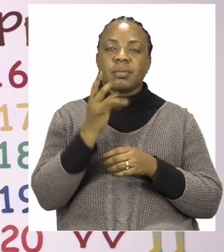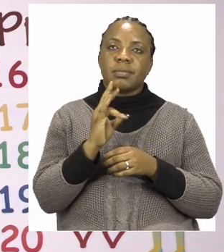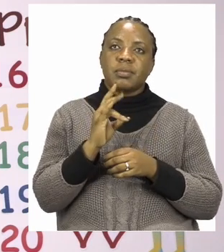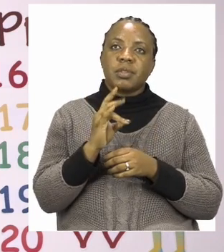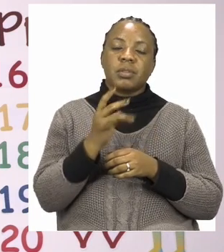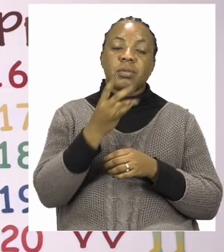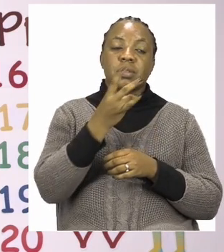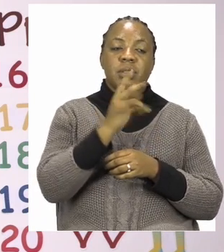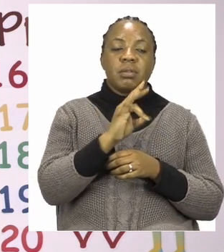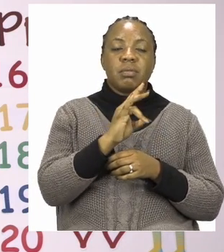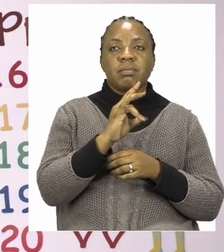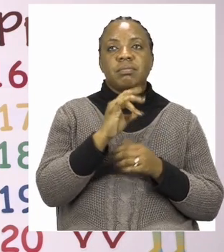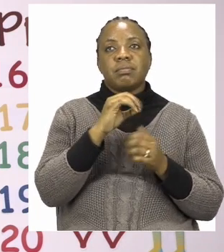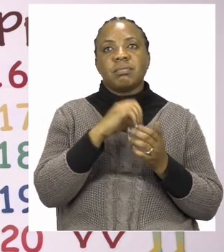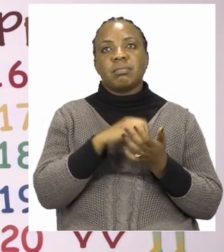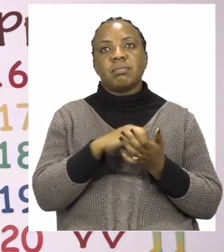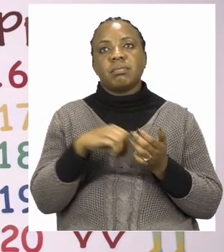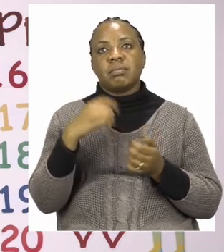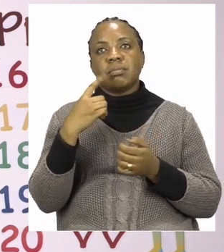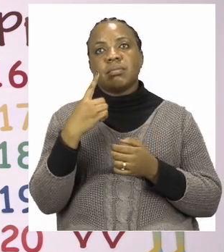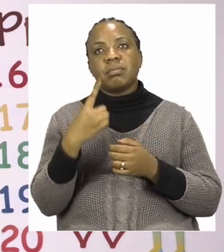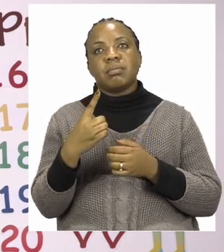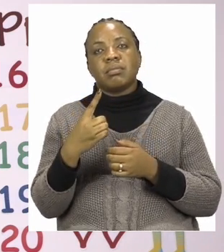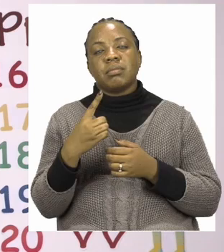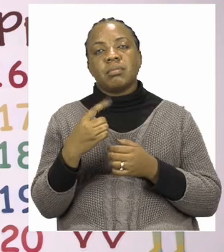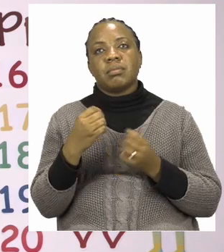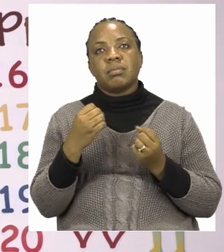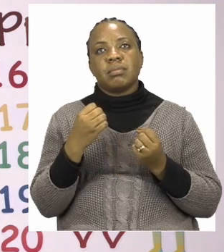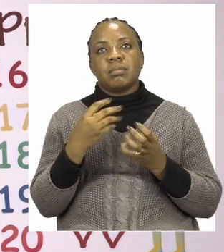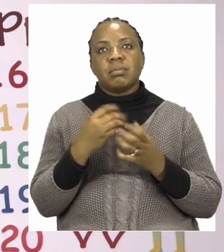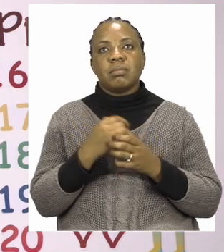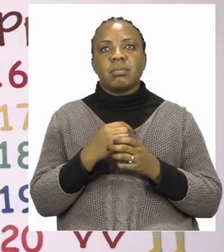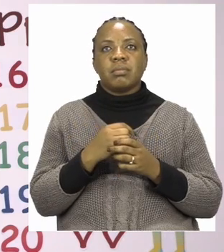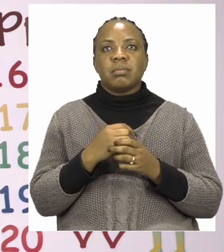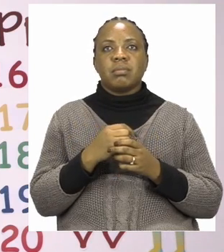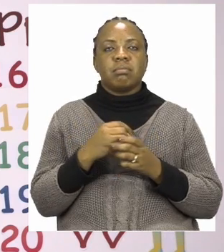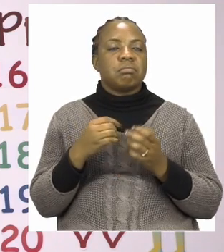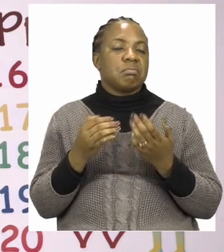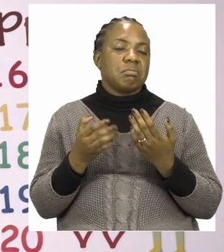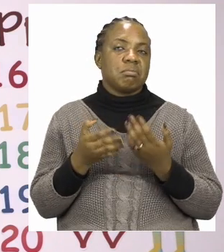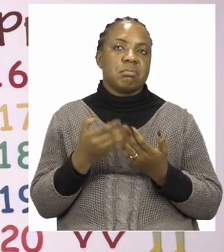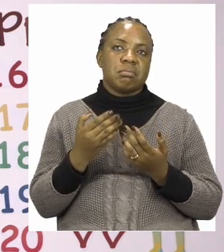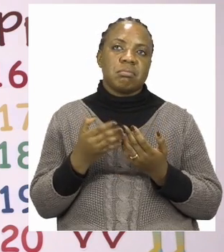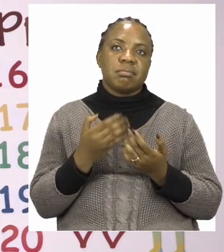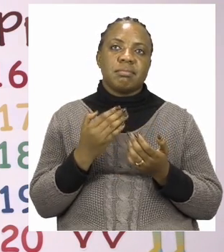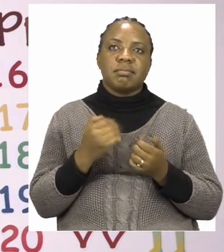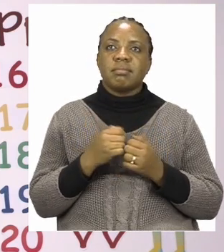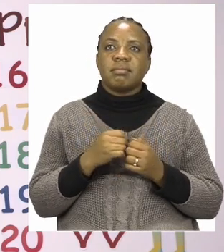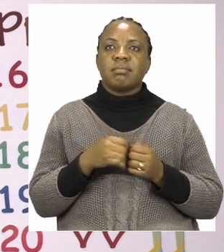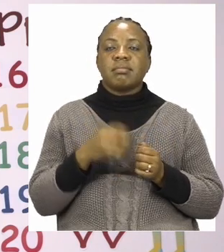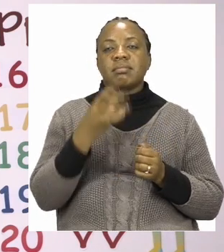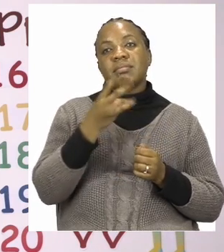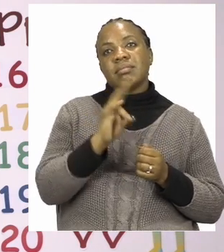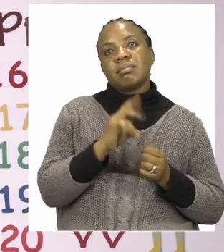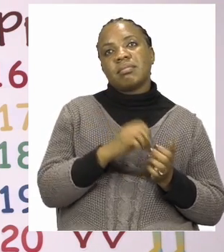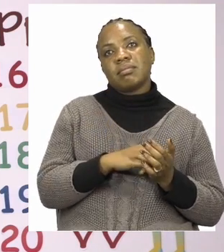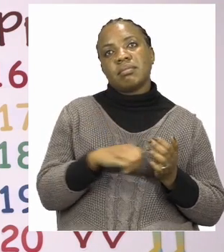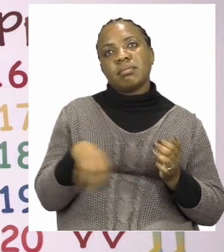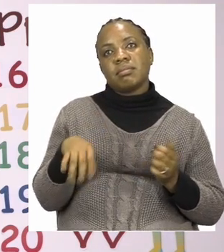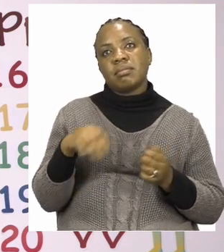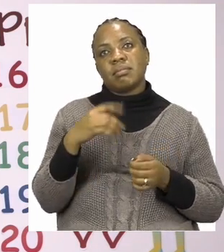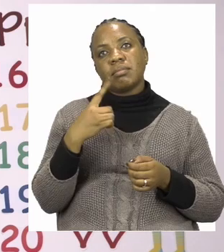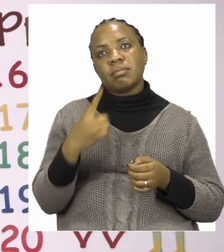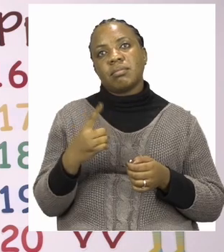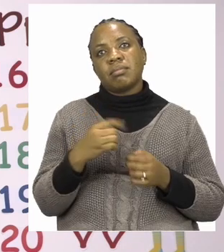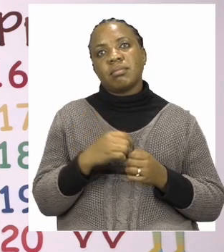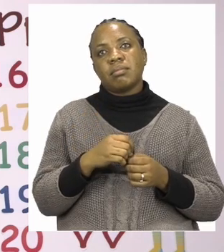1. If it's 7 minus 1, boys and girls, that is so simple. 7 minus 1 will